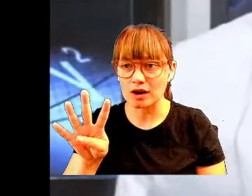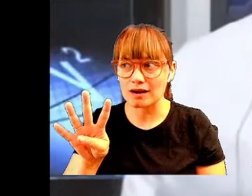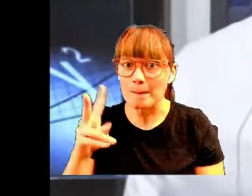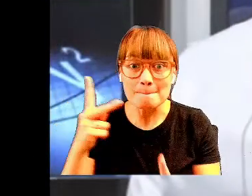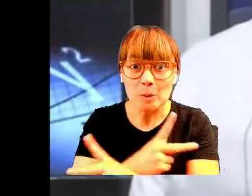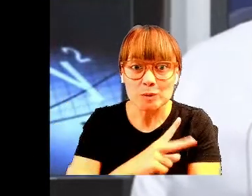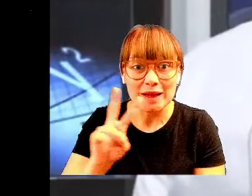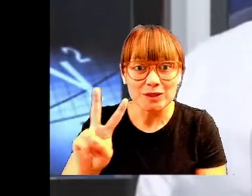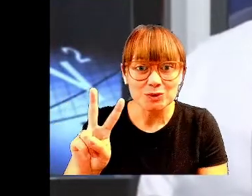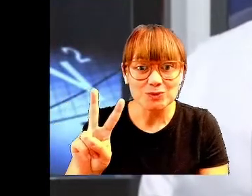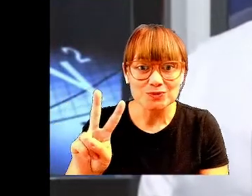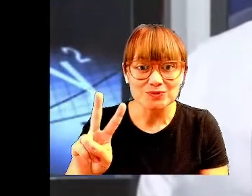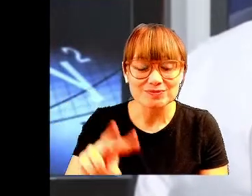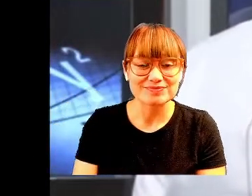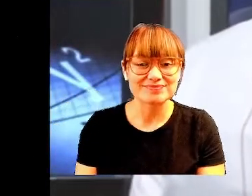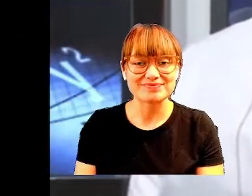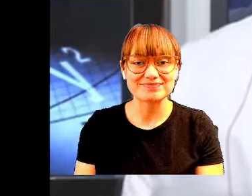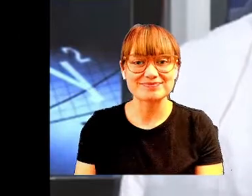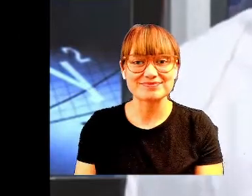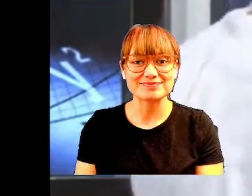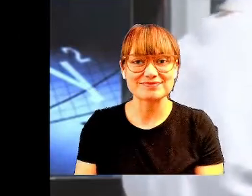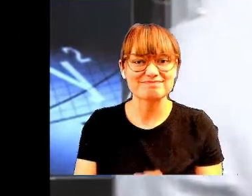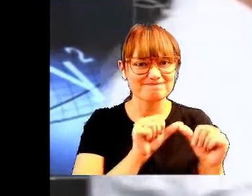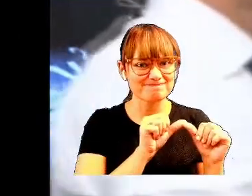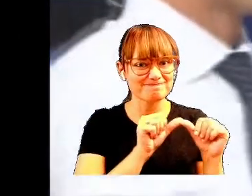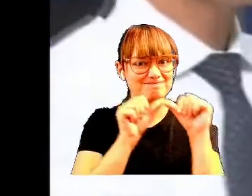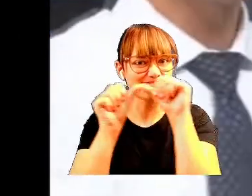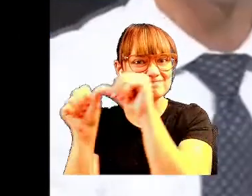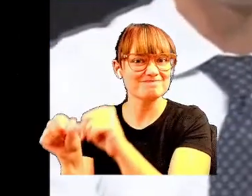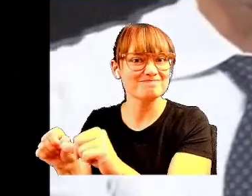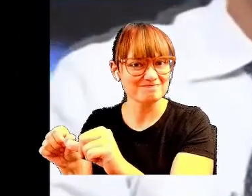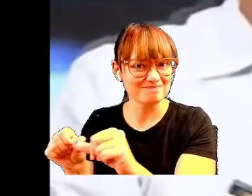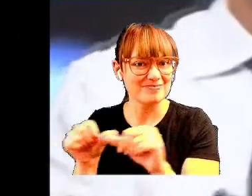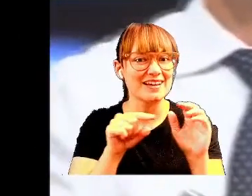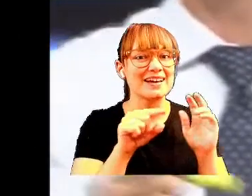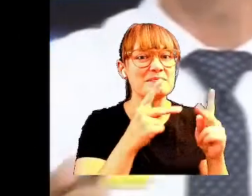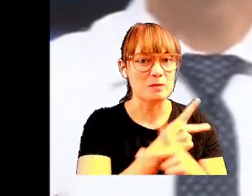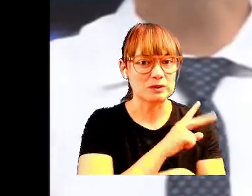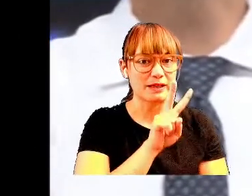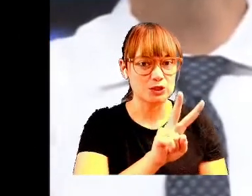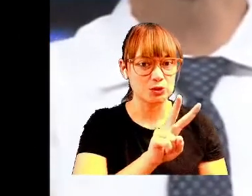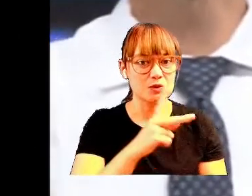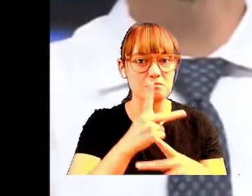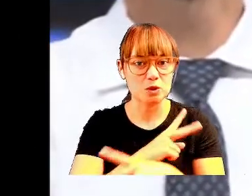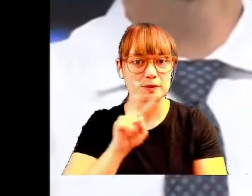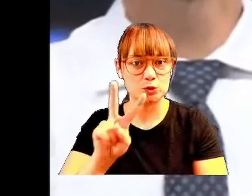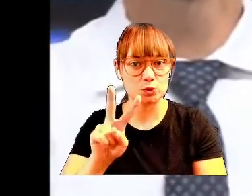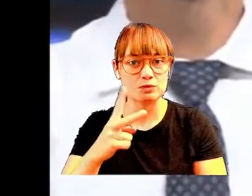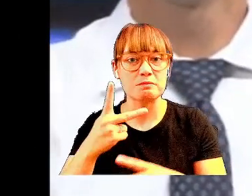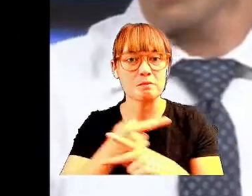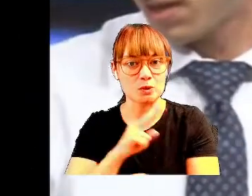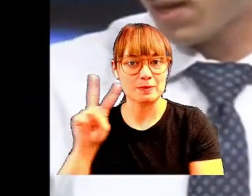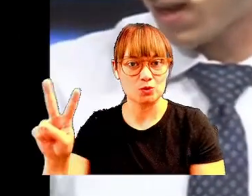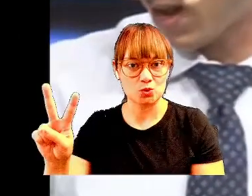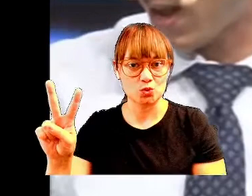2. We have a consistent change with multiplication,